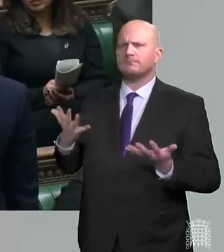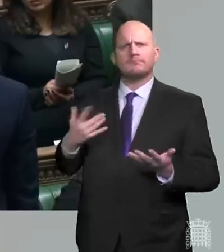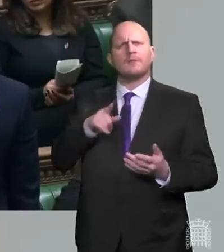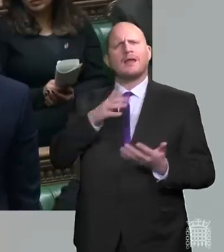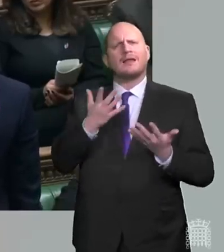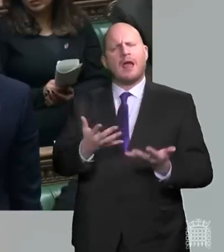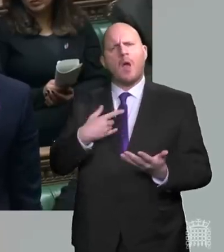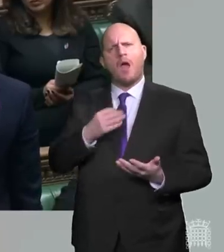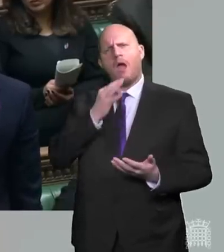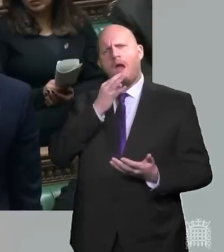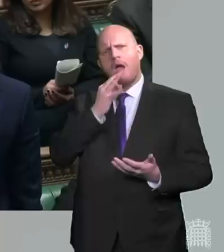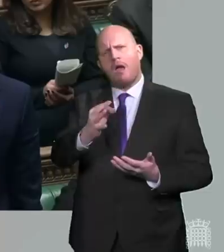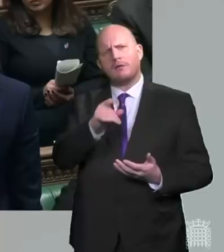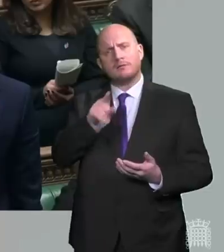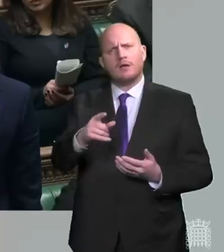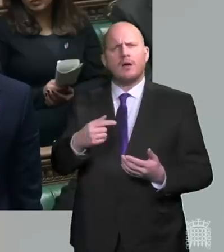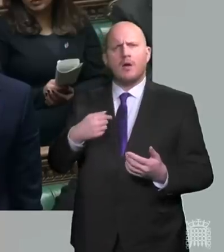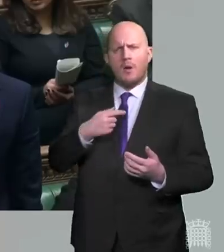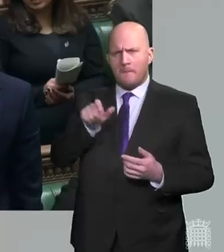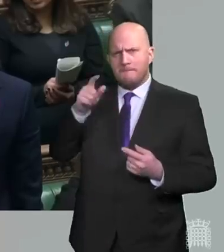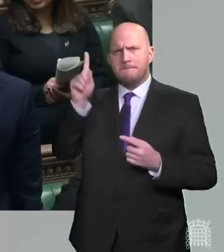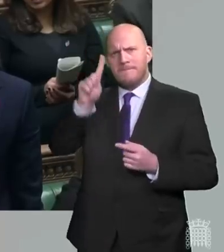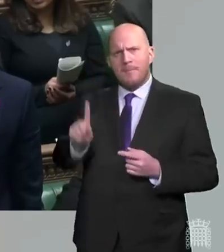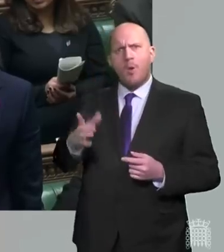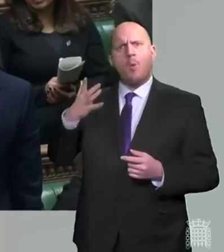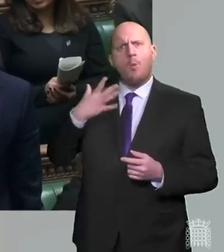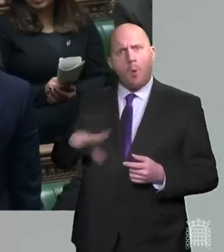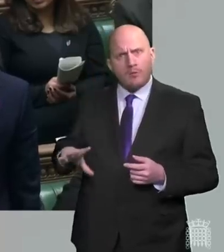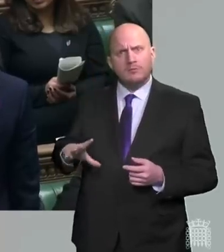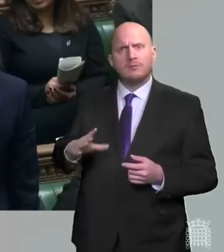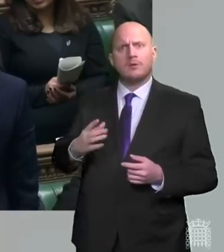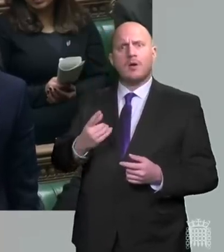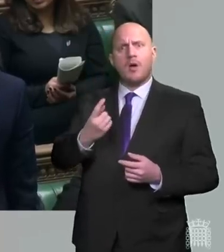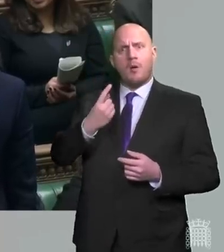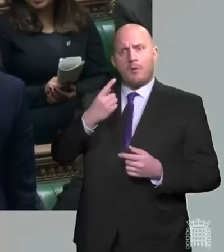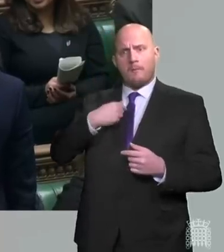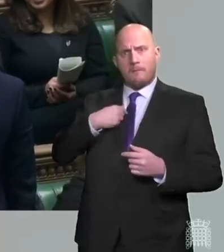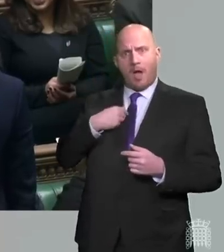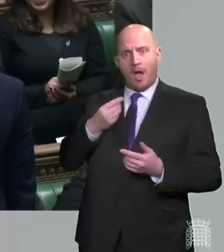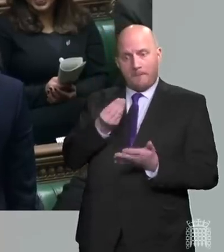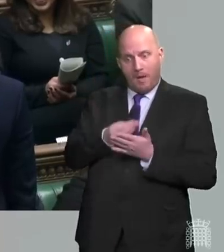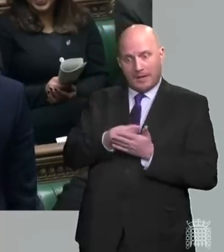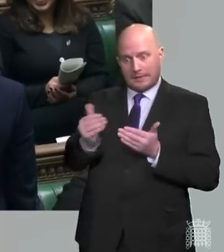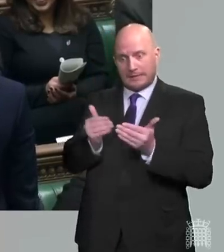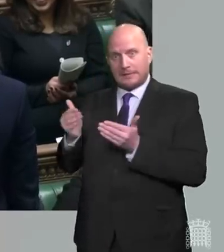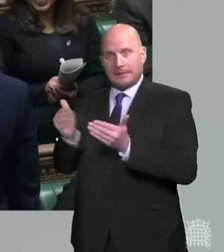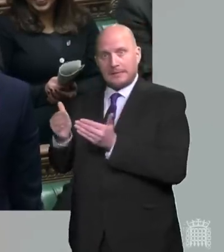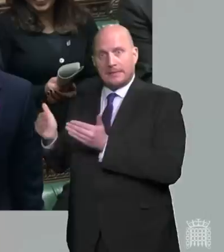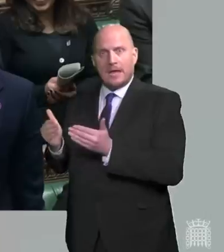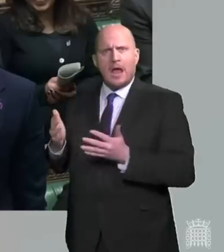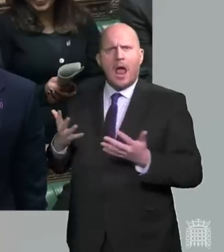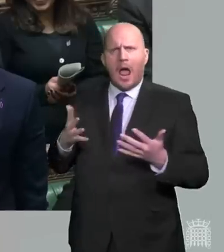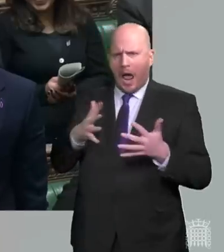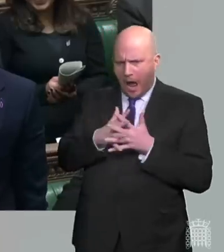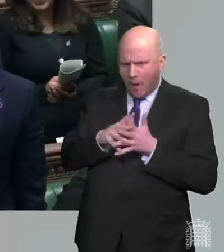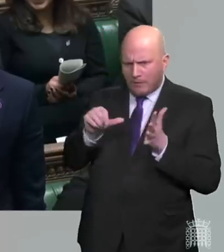personal finances? Should they seek out a future chair of the BBC to help secure an £800,000